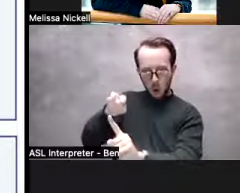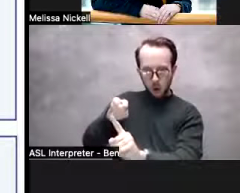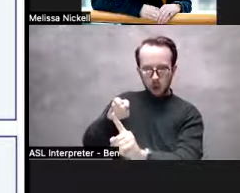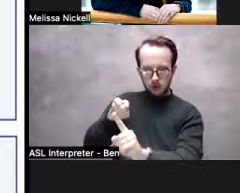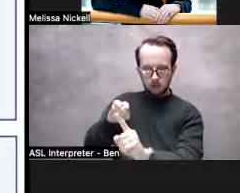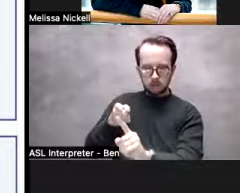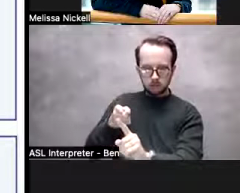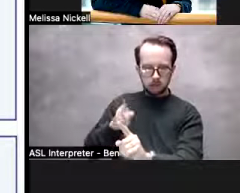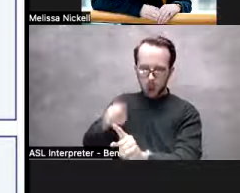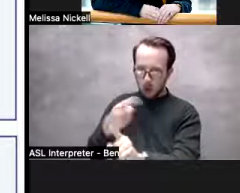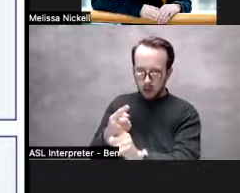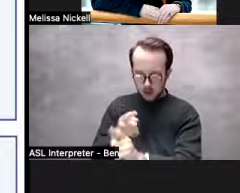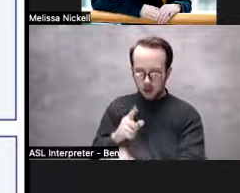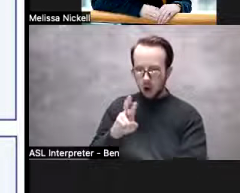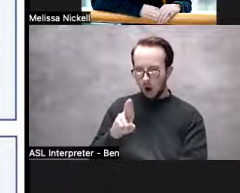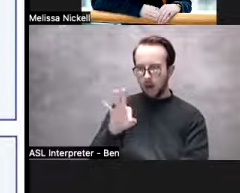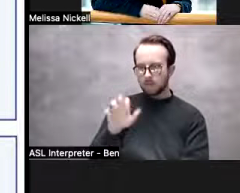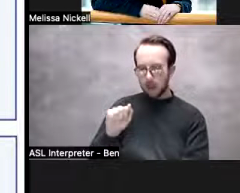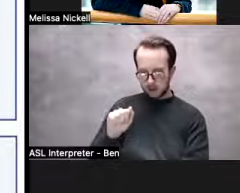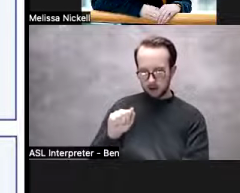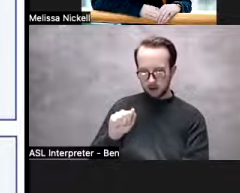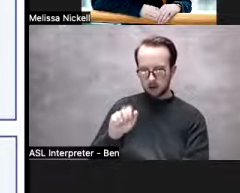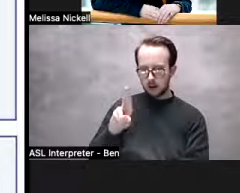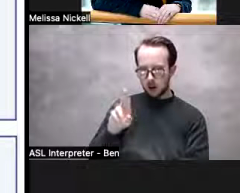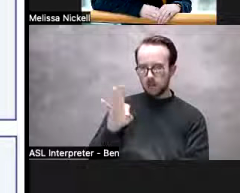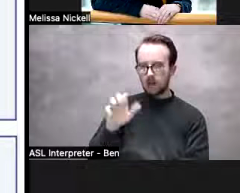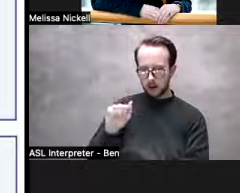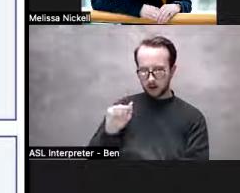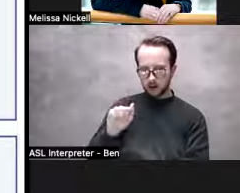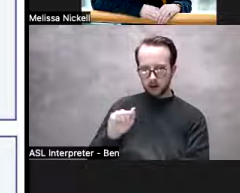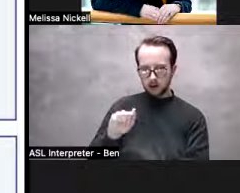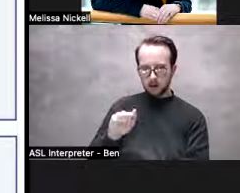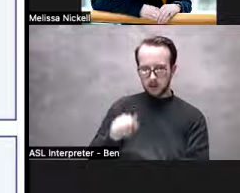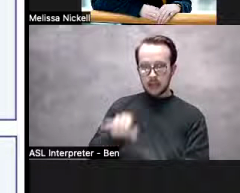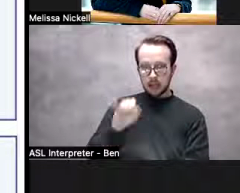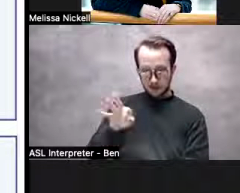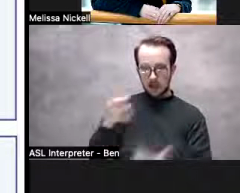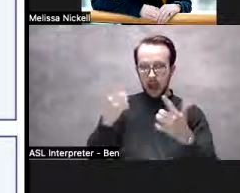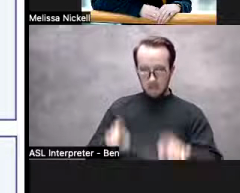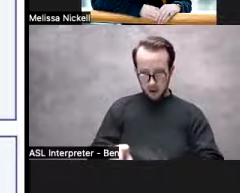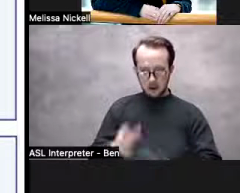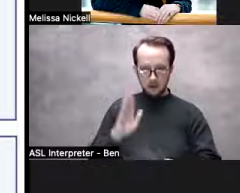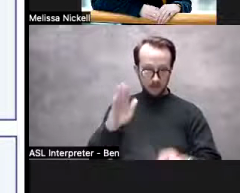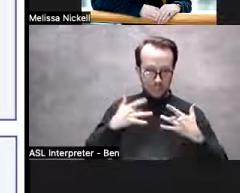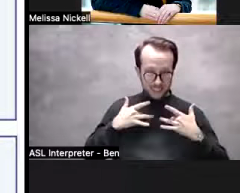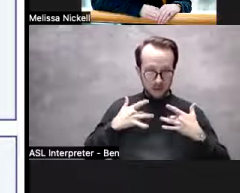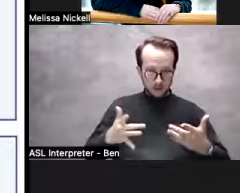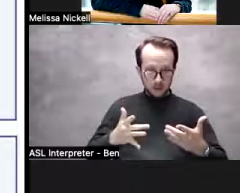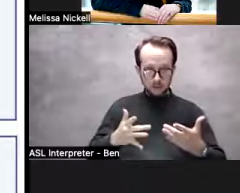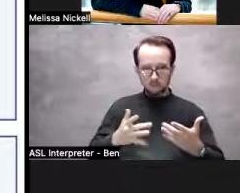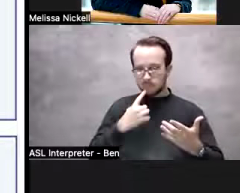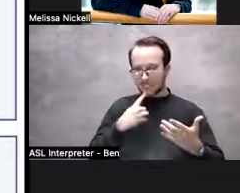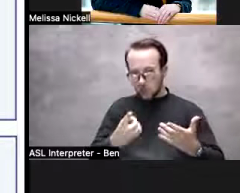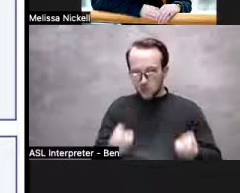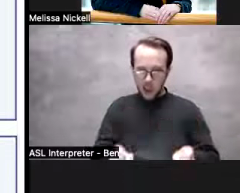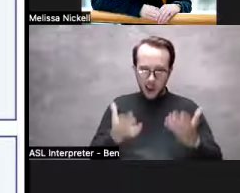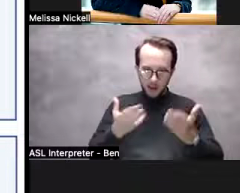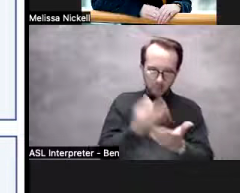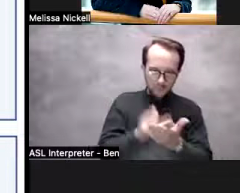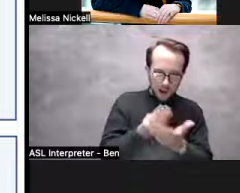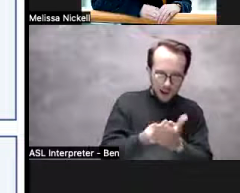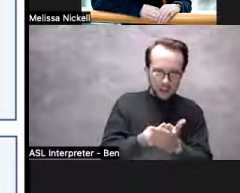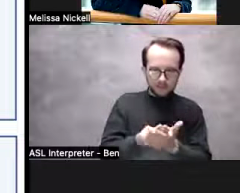an RFA, when an RFA comes out, it will normally tell you how many funds or how much funding